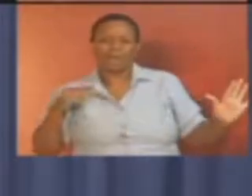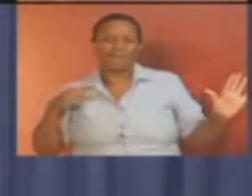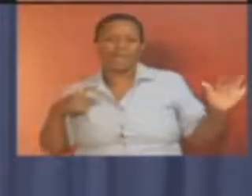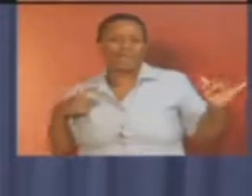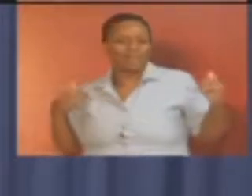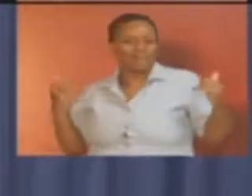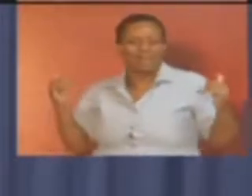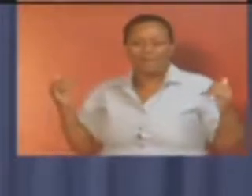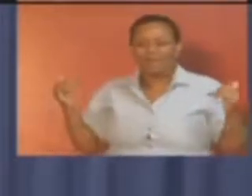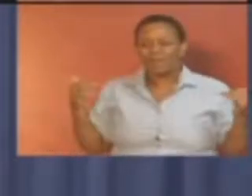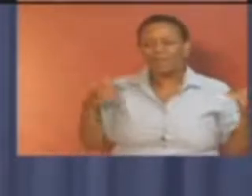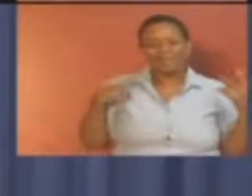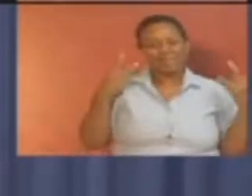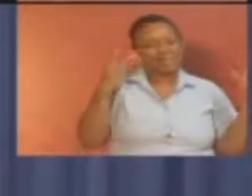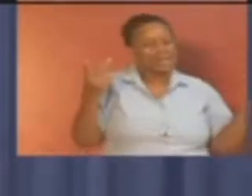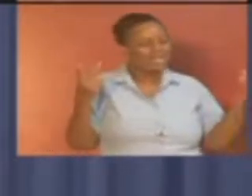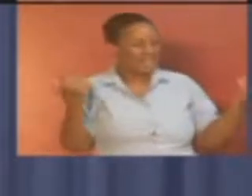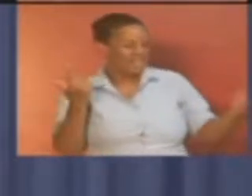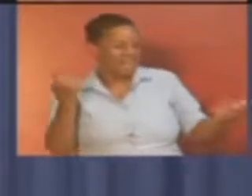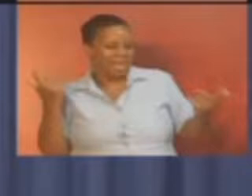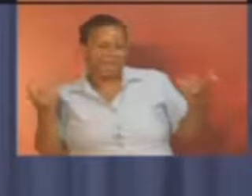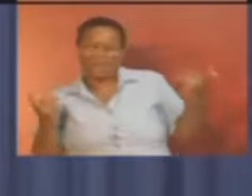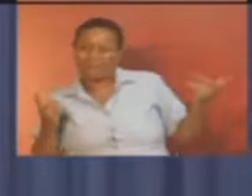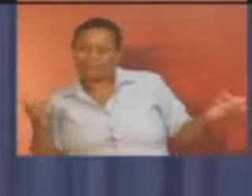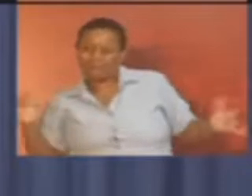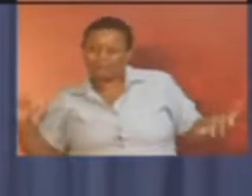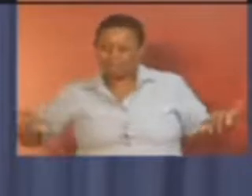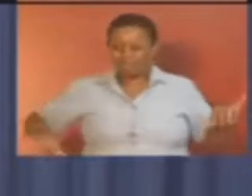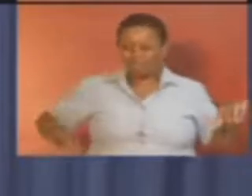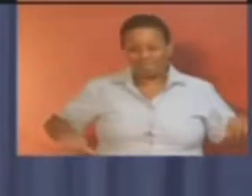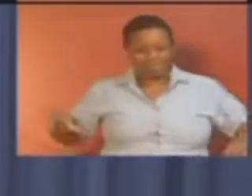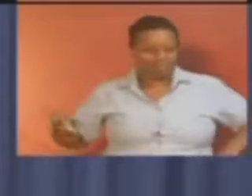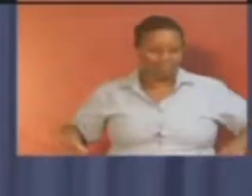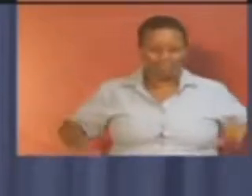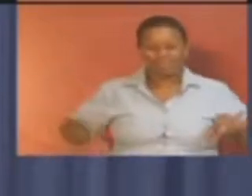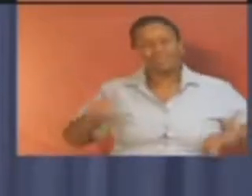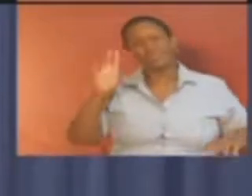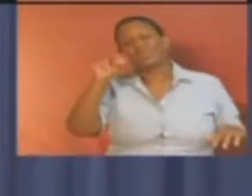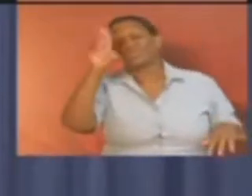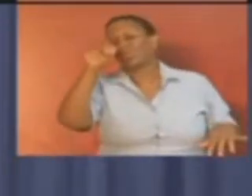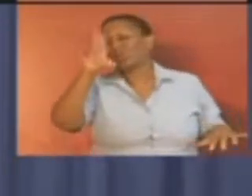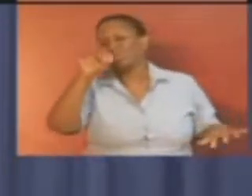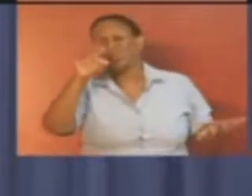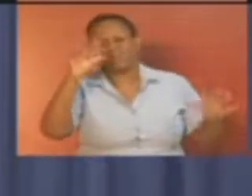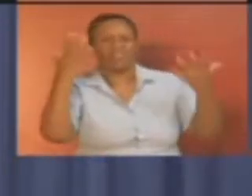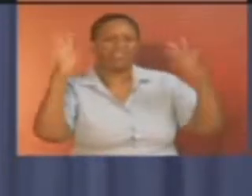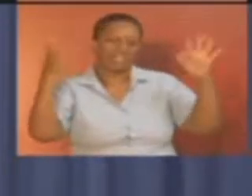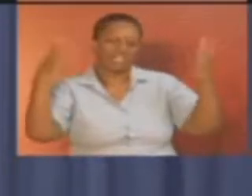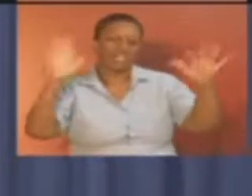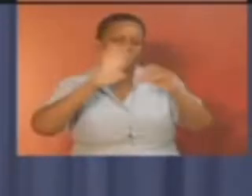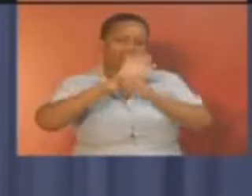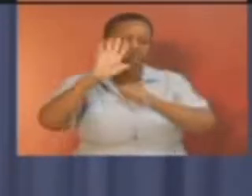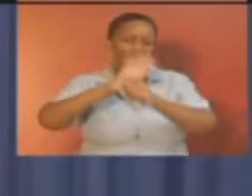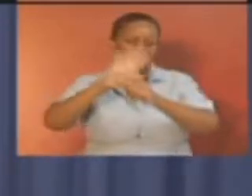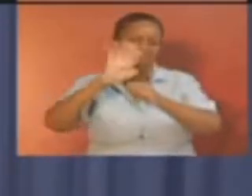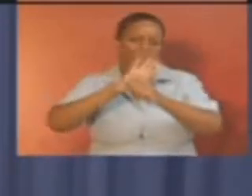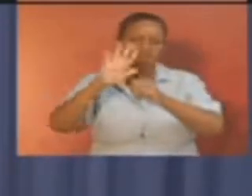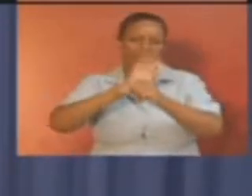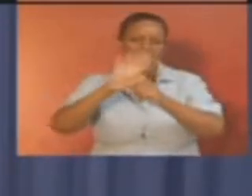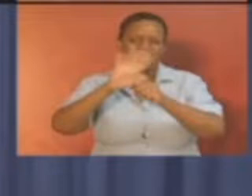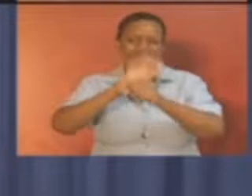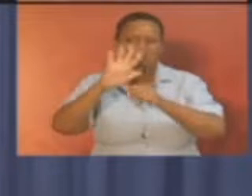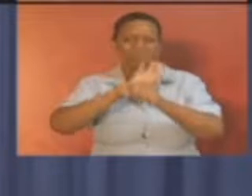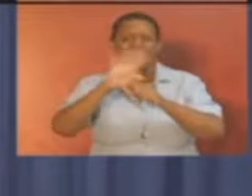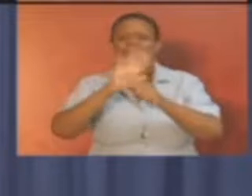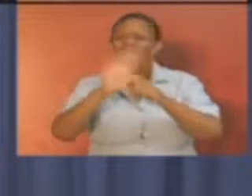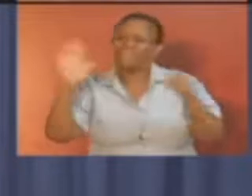gathering, I went to a line, which we don't pick up in contact tracing. But people are now making deathbed admissions